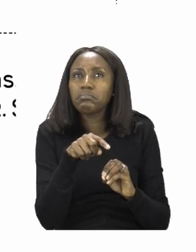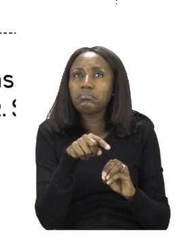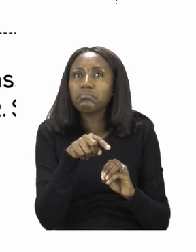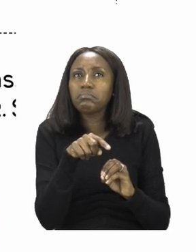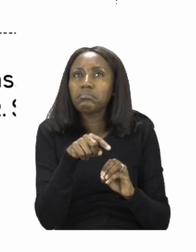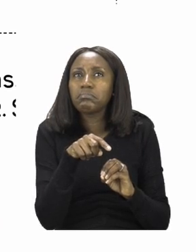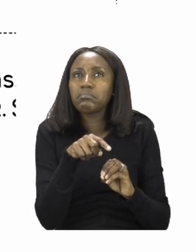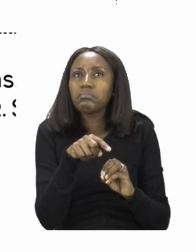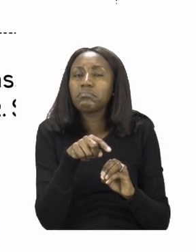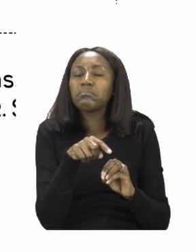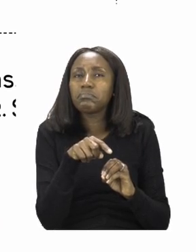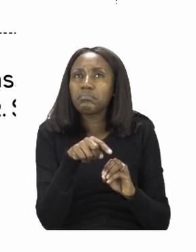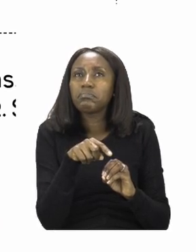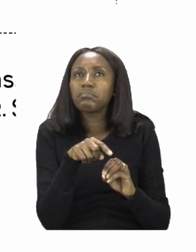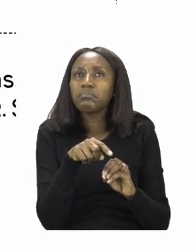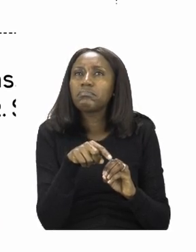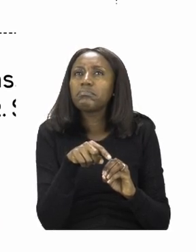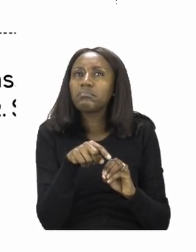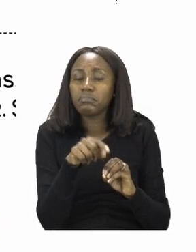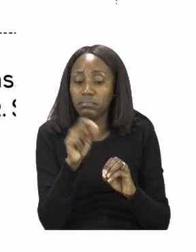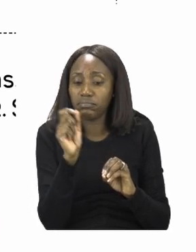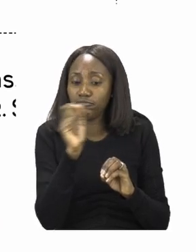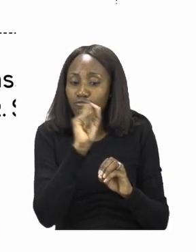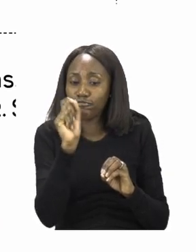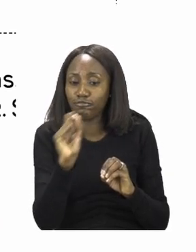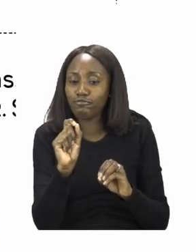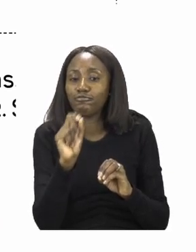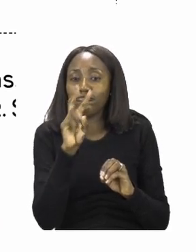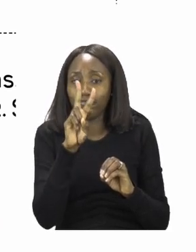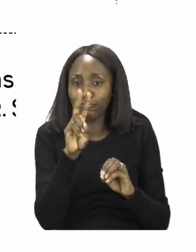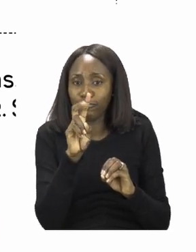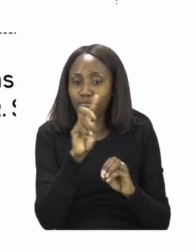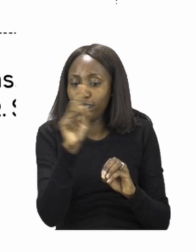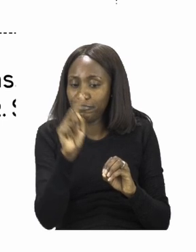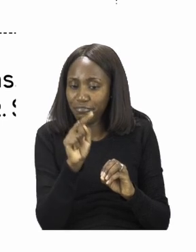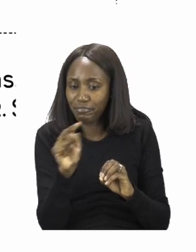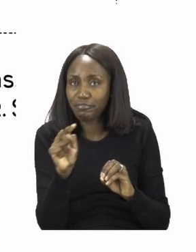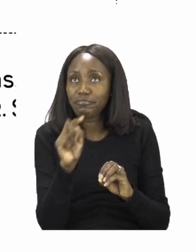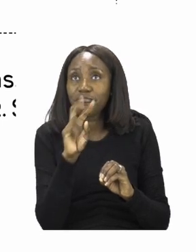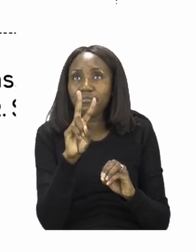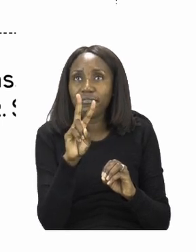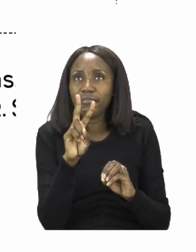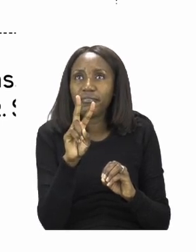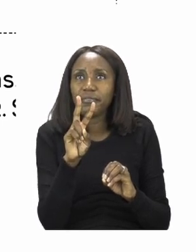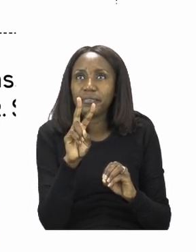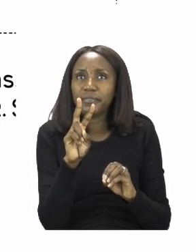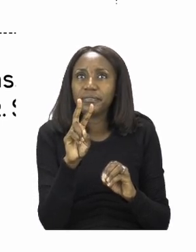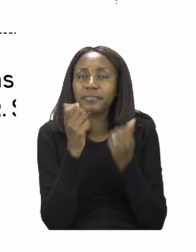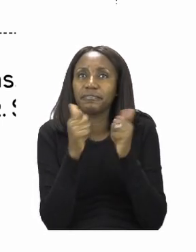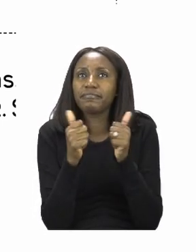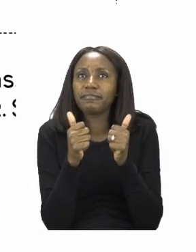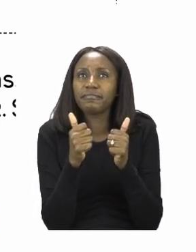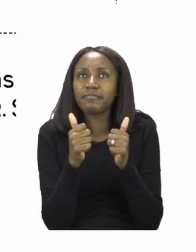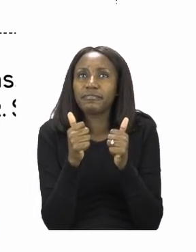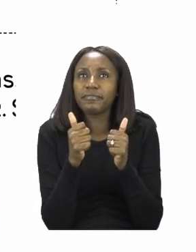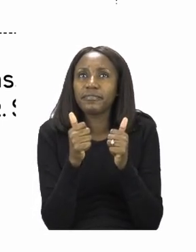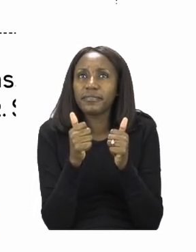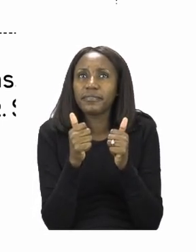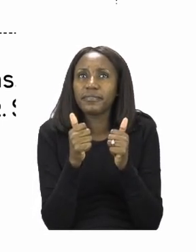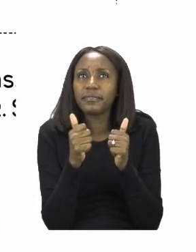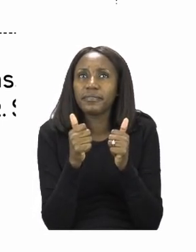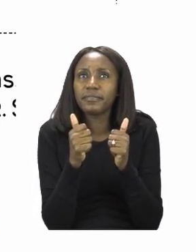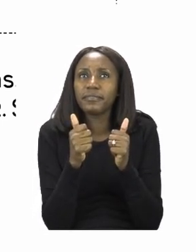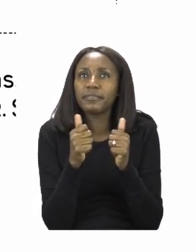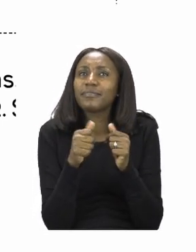2 coins, well done. Now write the number 2 in the box. Good job. Now